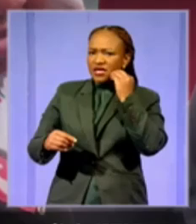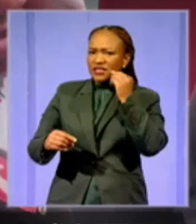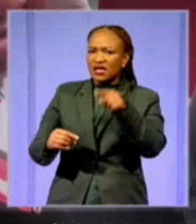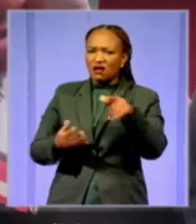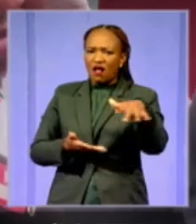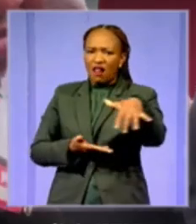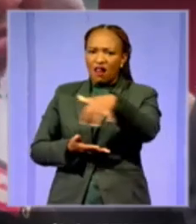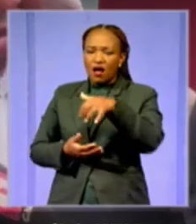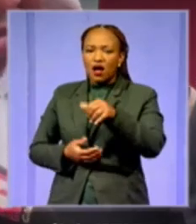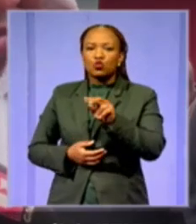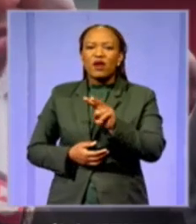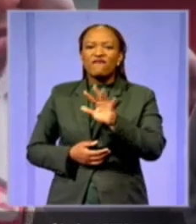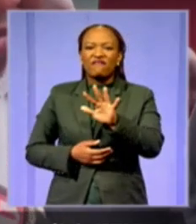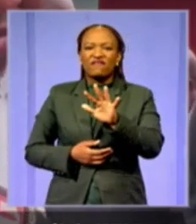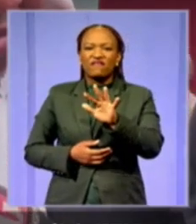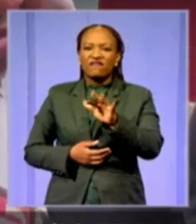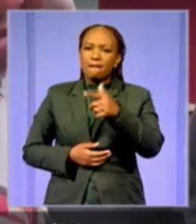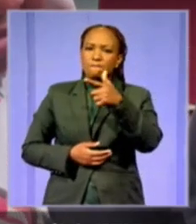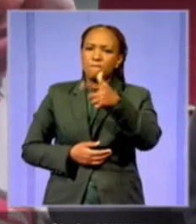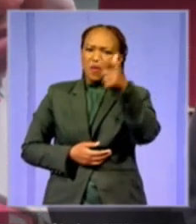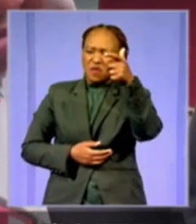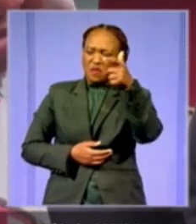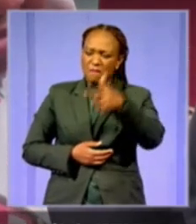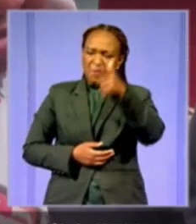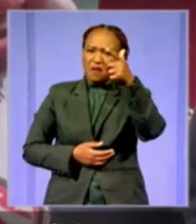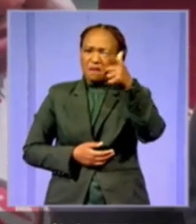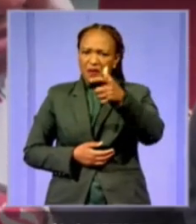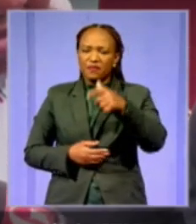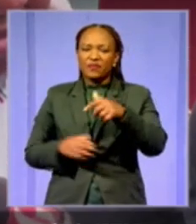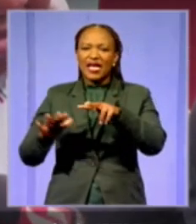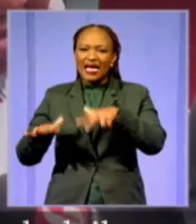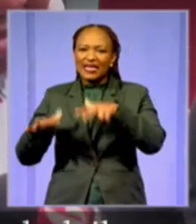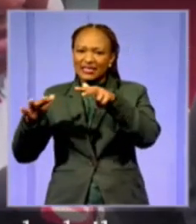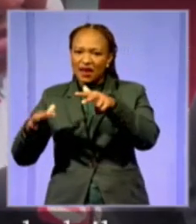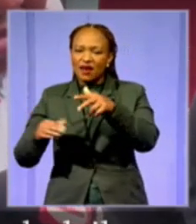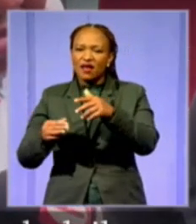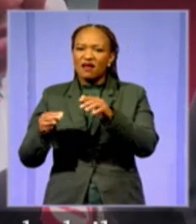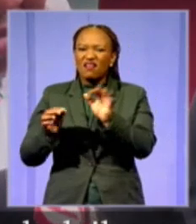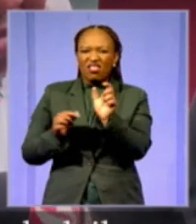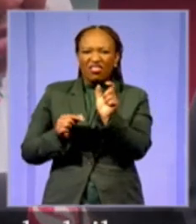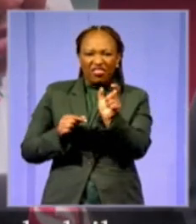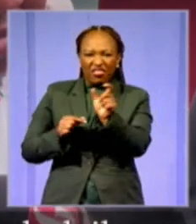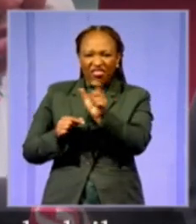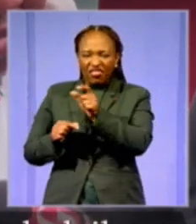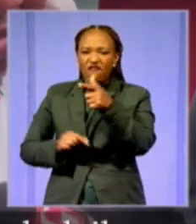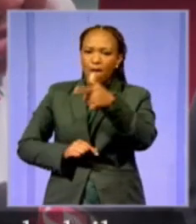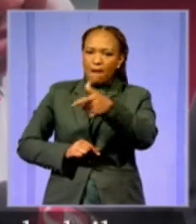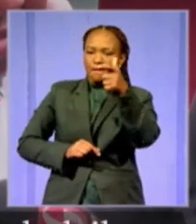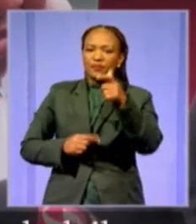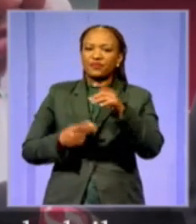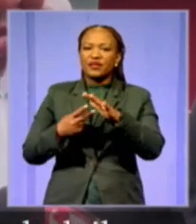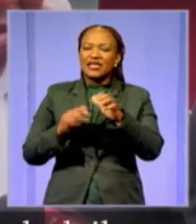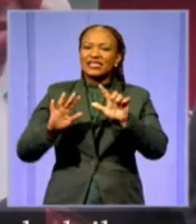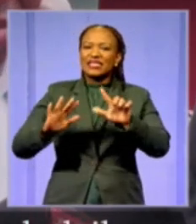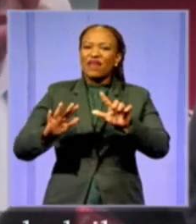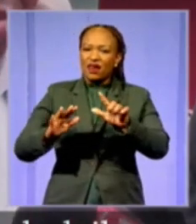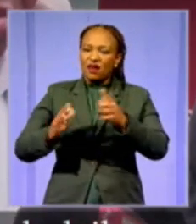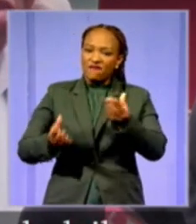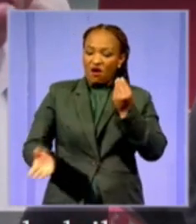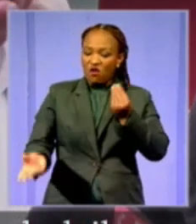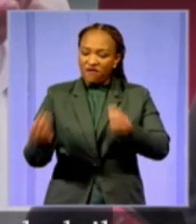25 bullets that were used, 18 cartridges and 7 bullet heads that were found in this crime